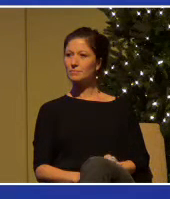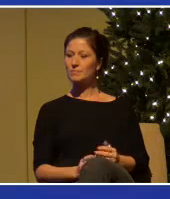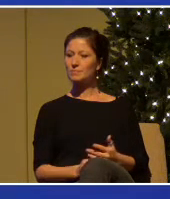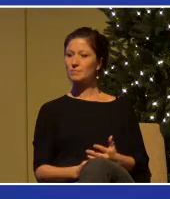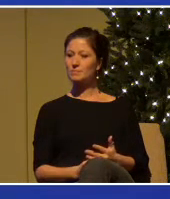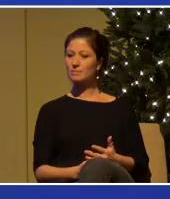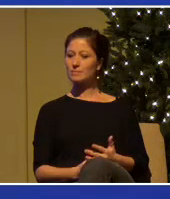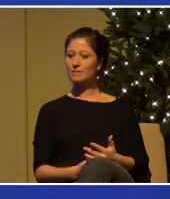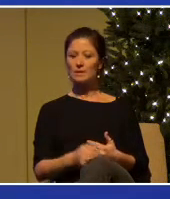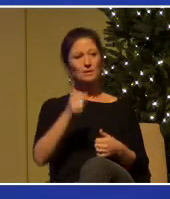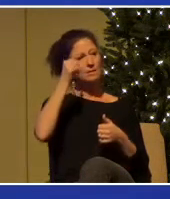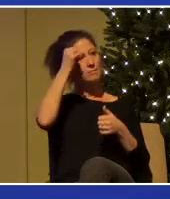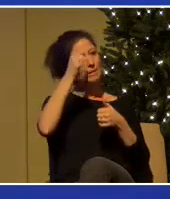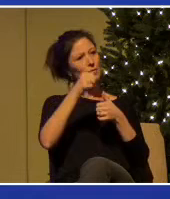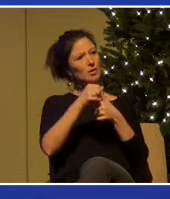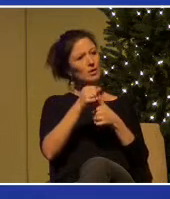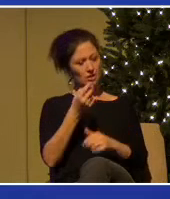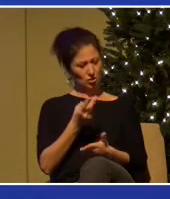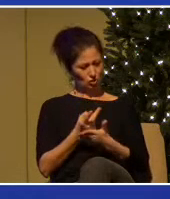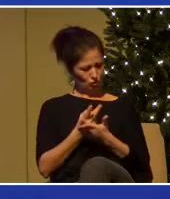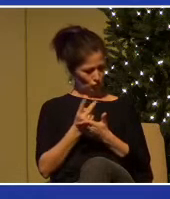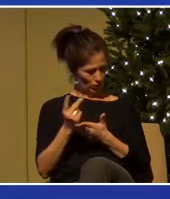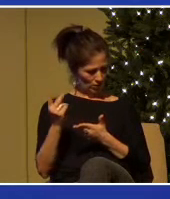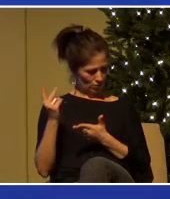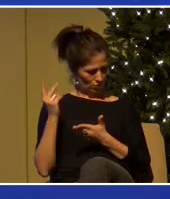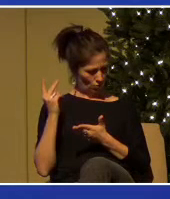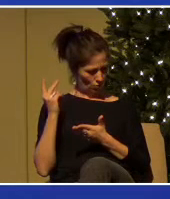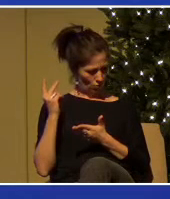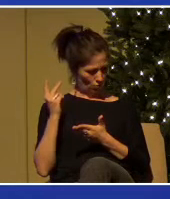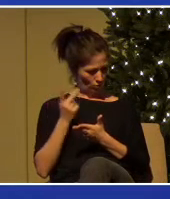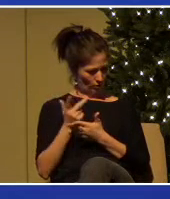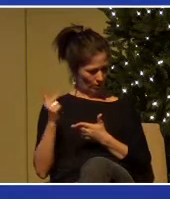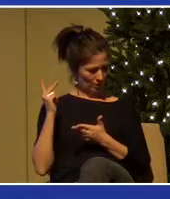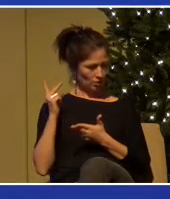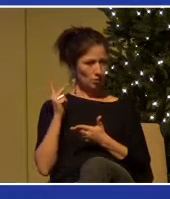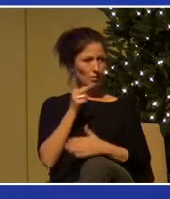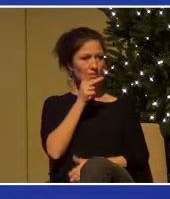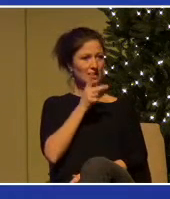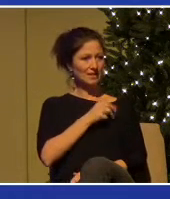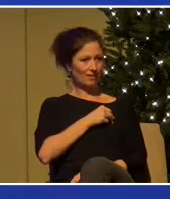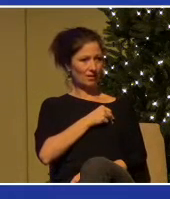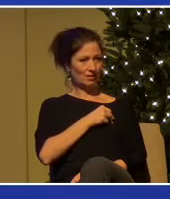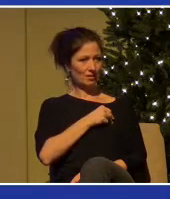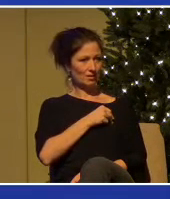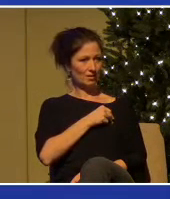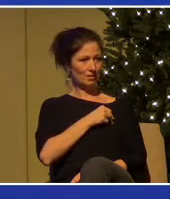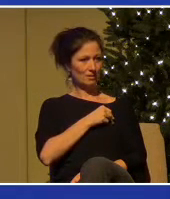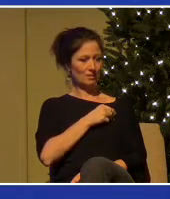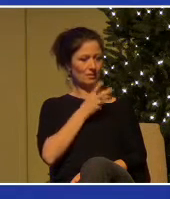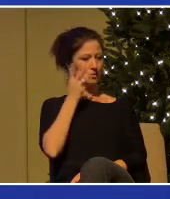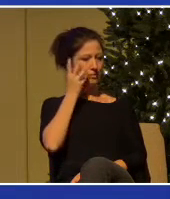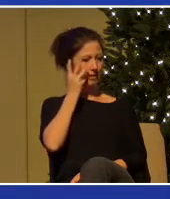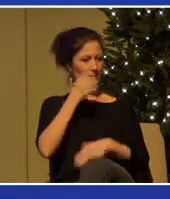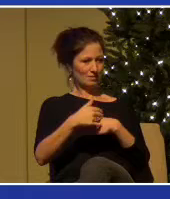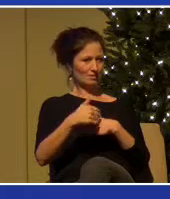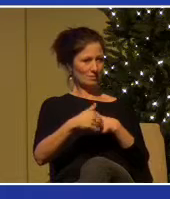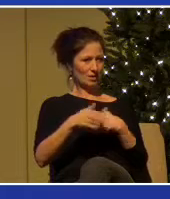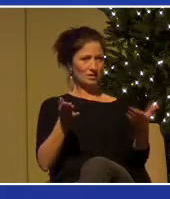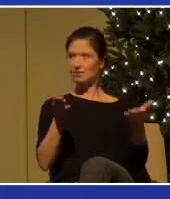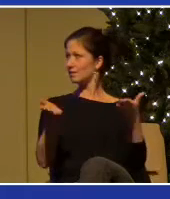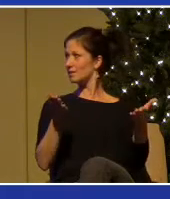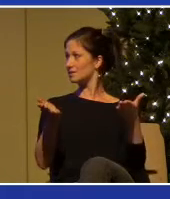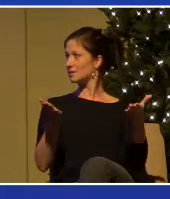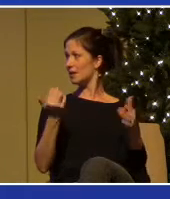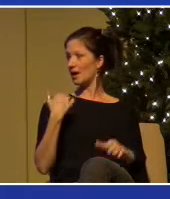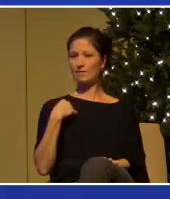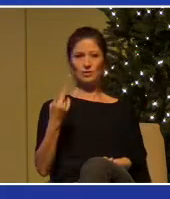Well, you may remember a few weeks ago, back in Thanksgiving time, we had a communion service. We had up front here